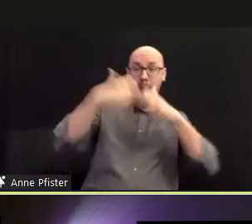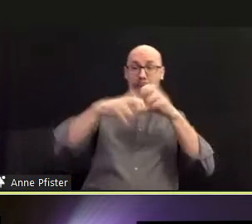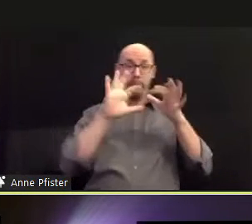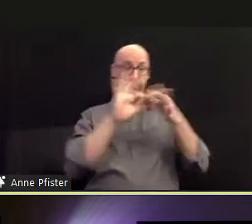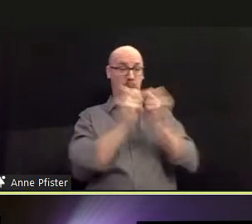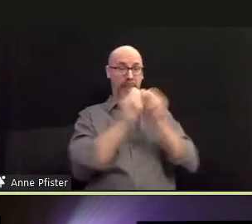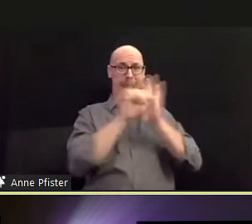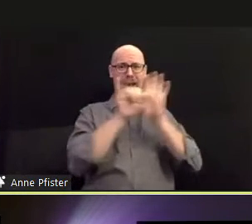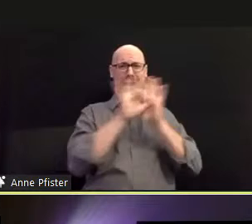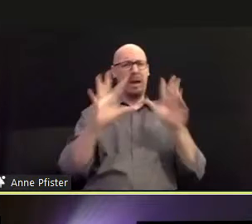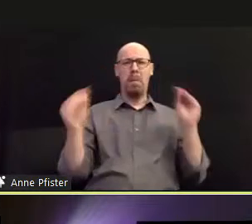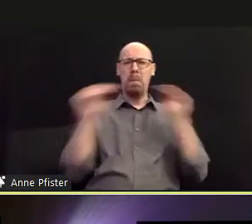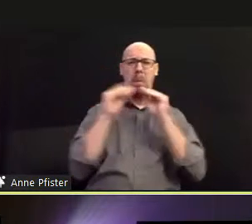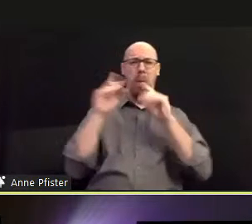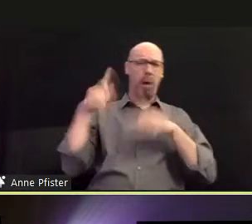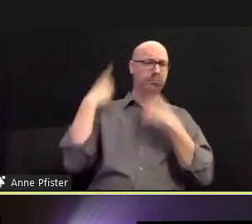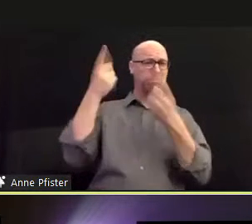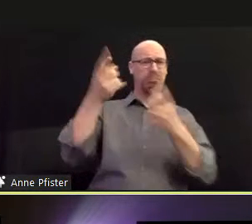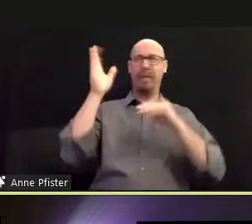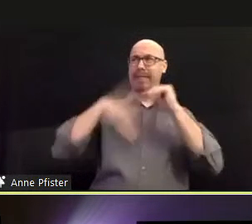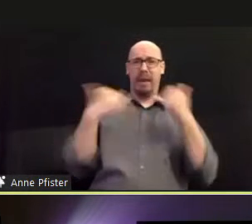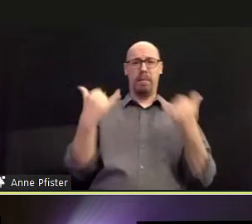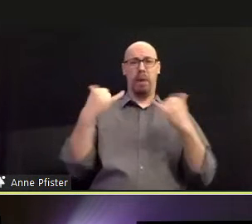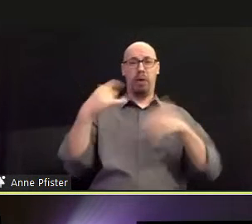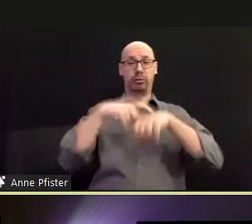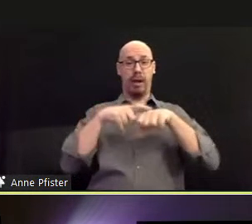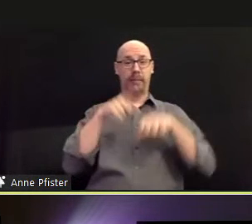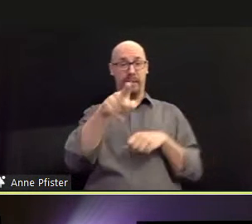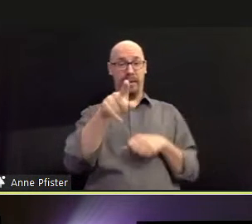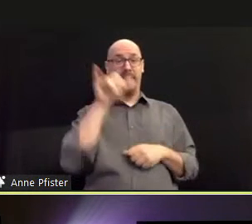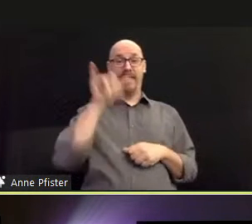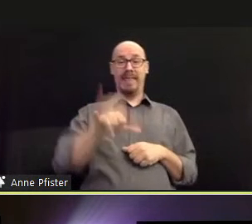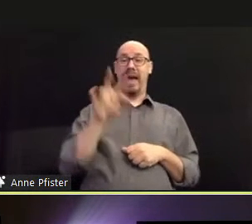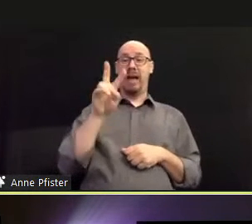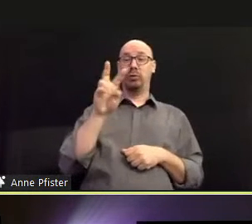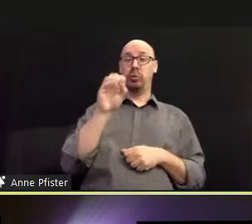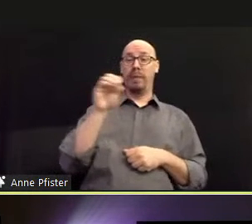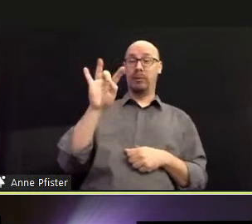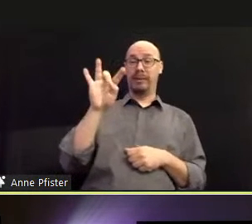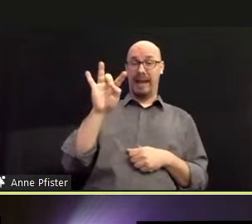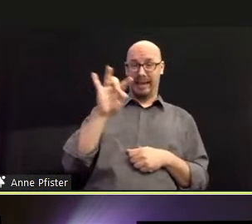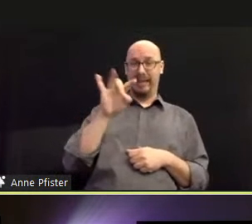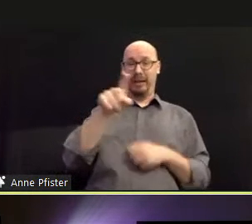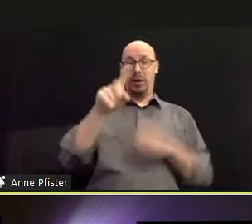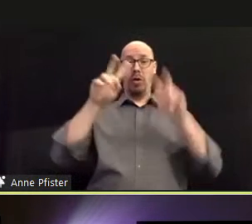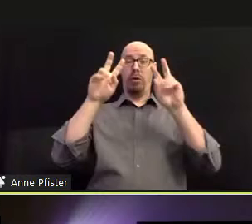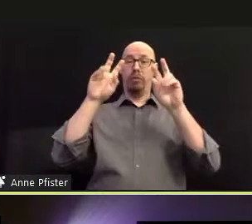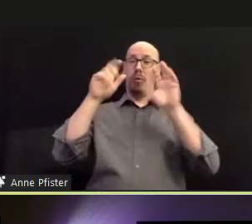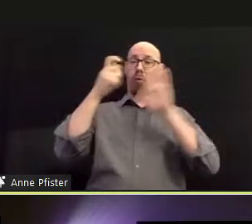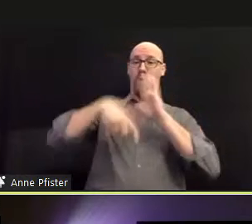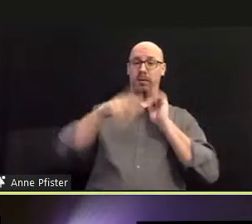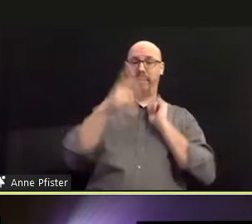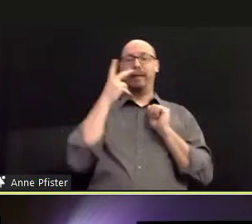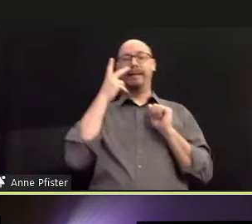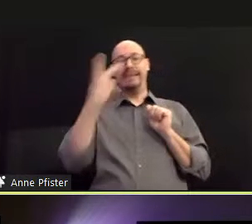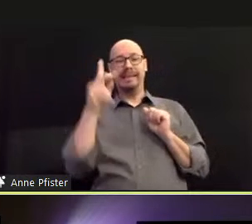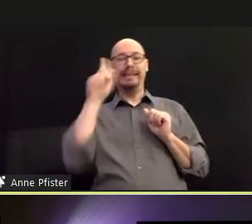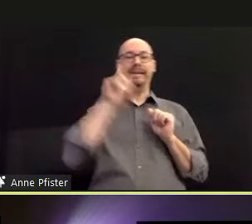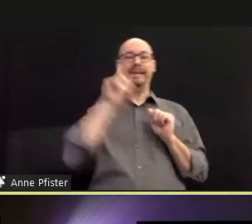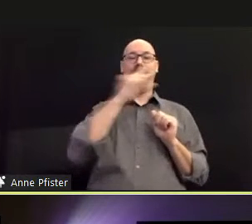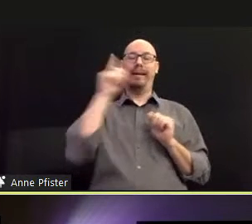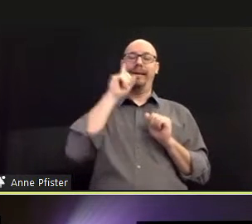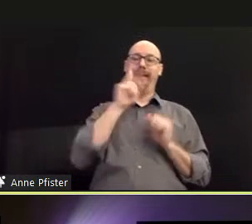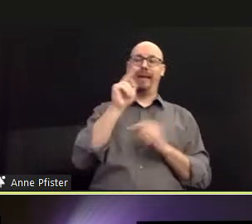times." So this was quoted in Obasi's 2008 article, Seeing the Deaf in Deafness. We can all think of